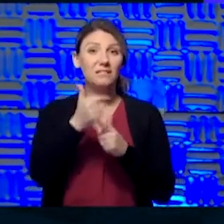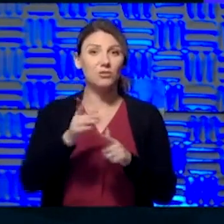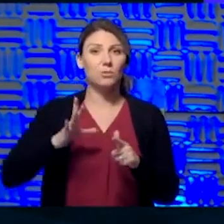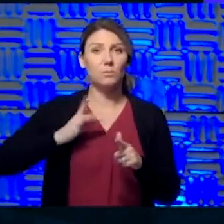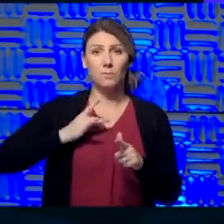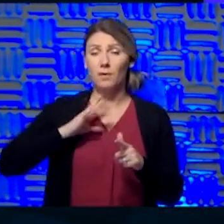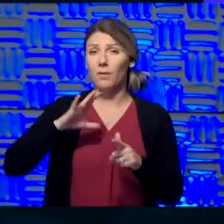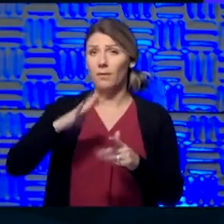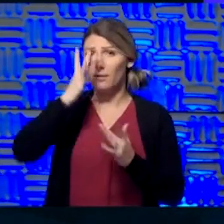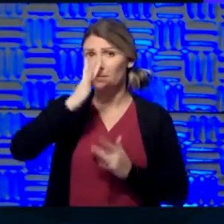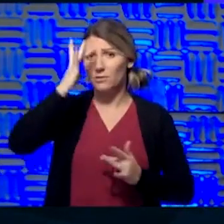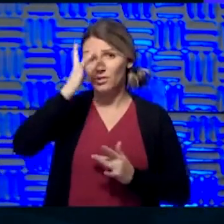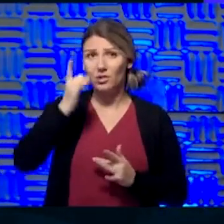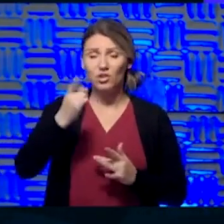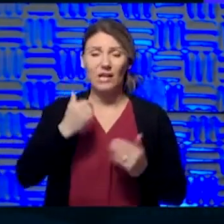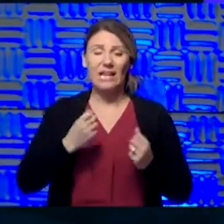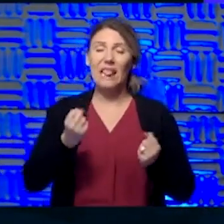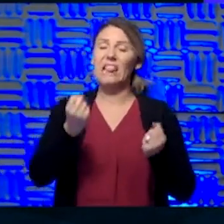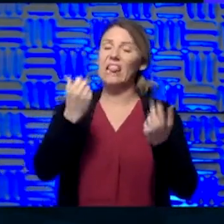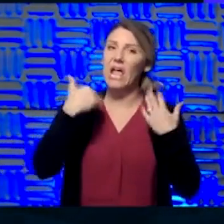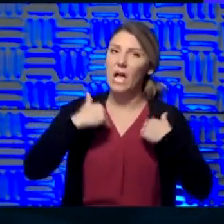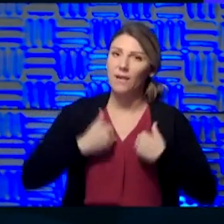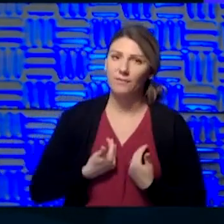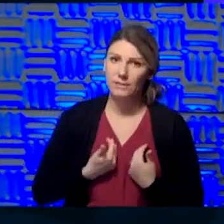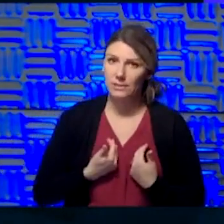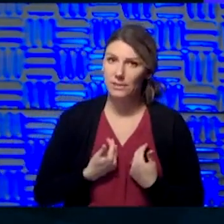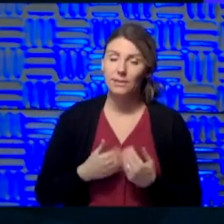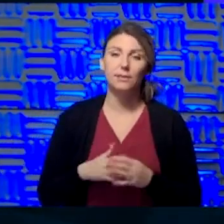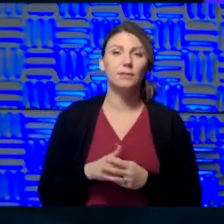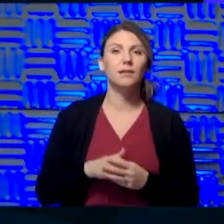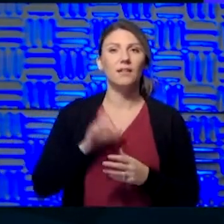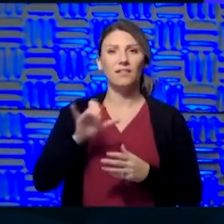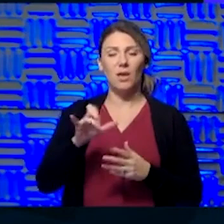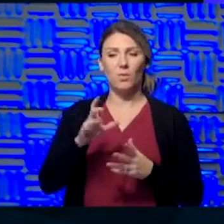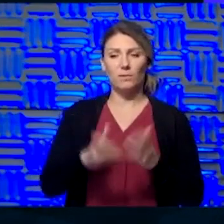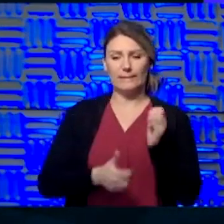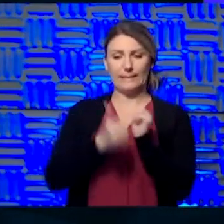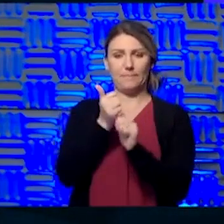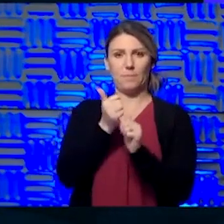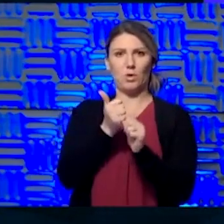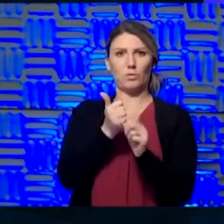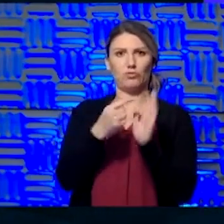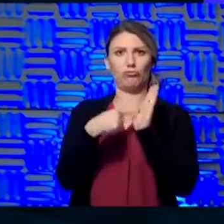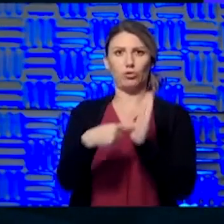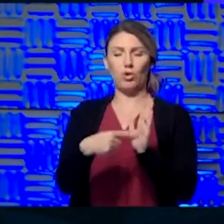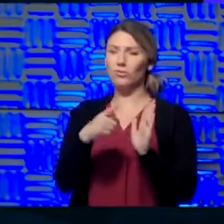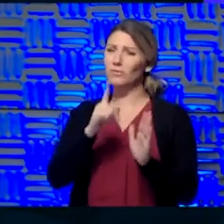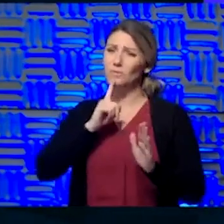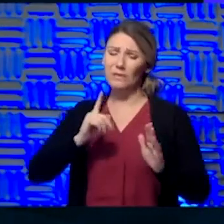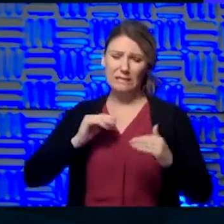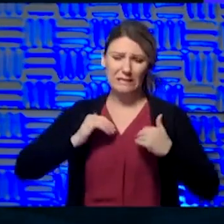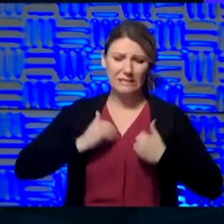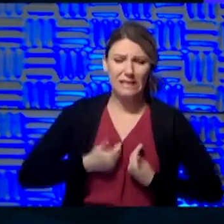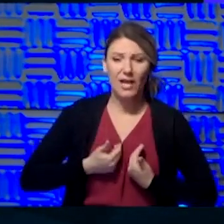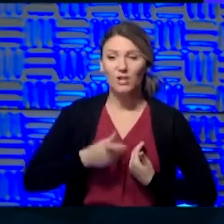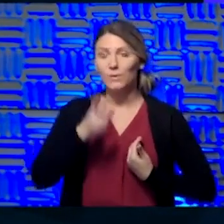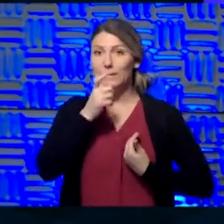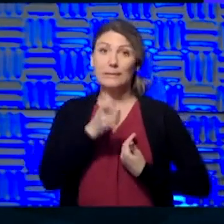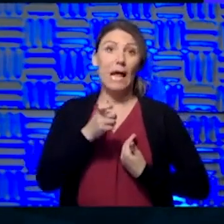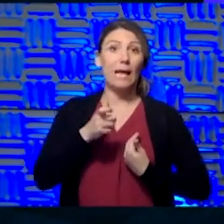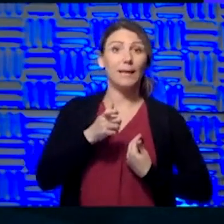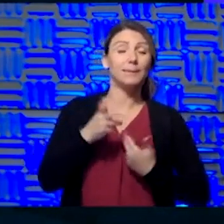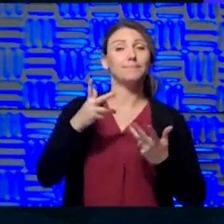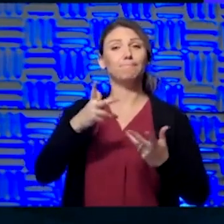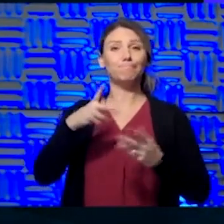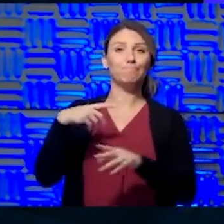the disease, she had a lot of fatigue. That was her thing. She was very tired, so she wasn't as upbeat as my mom was, which was